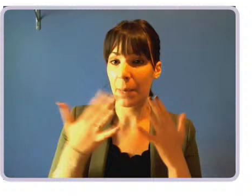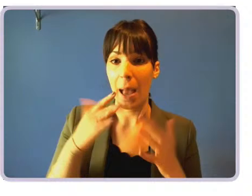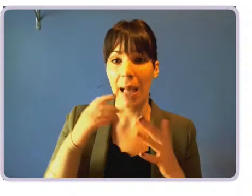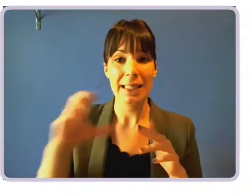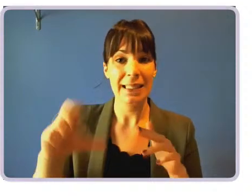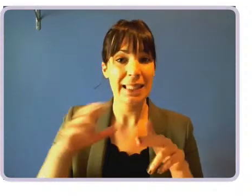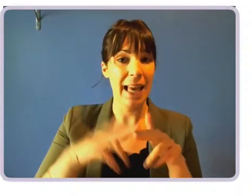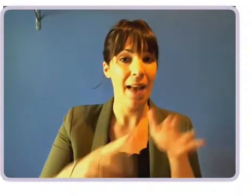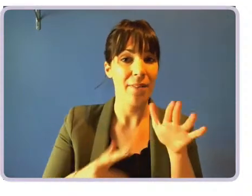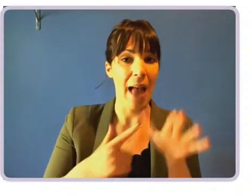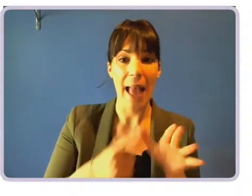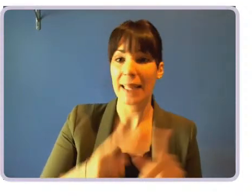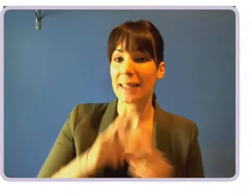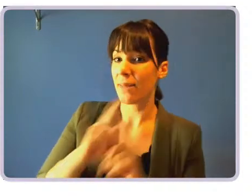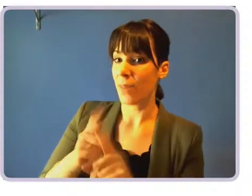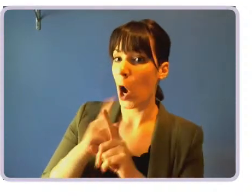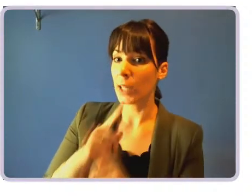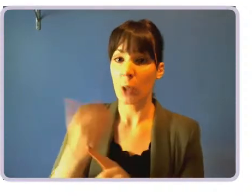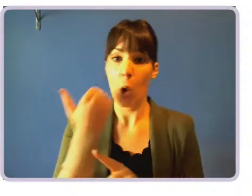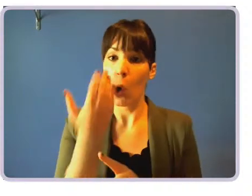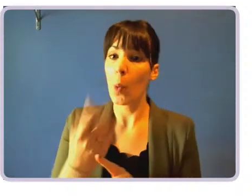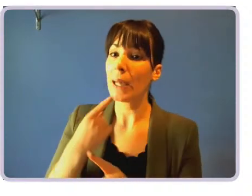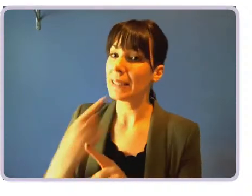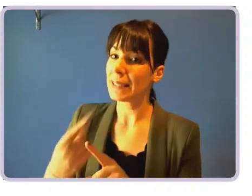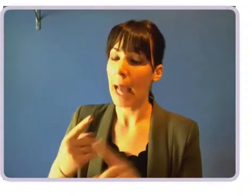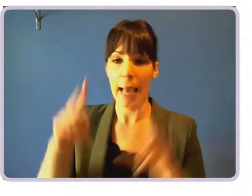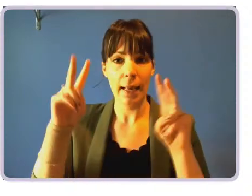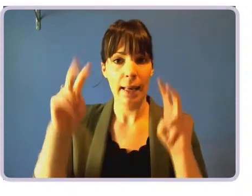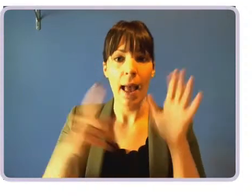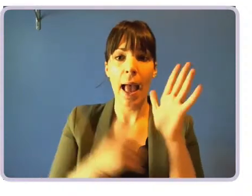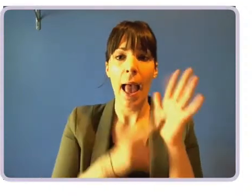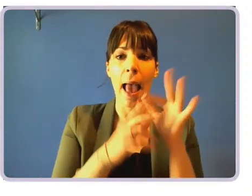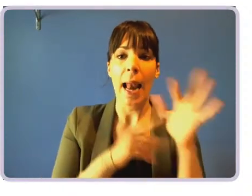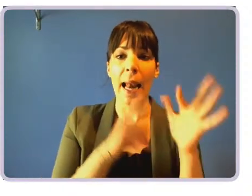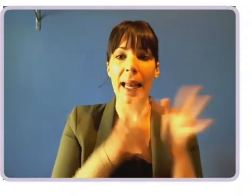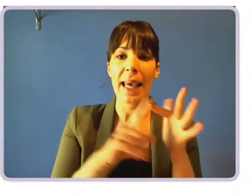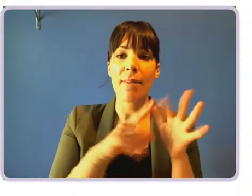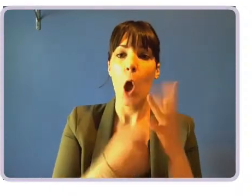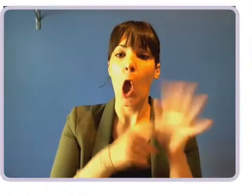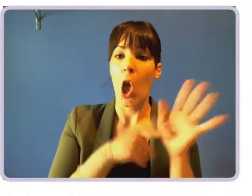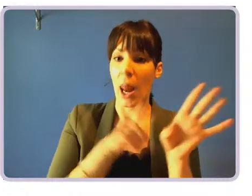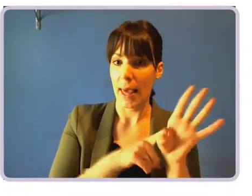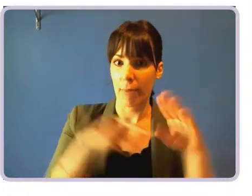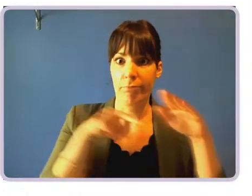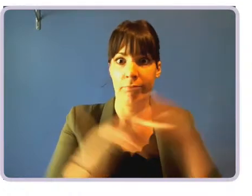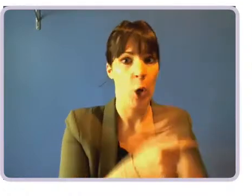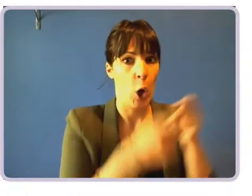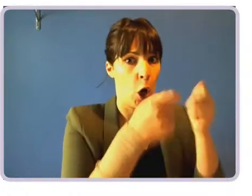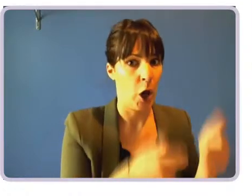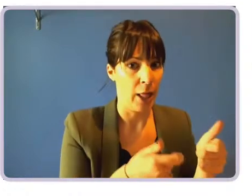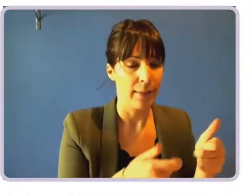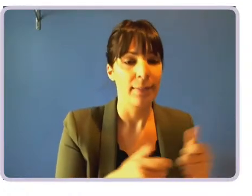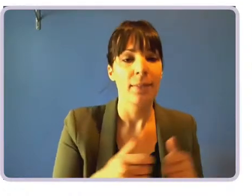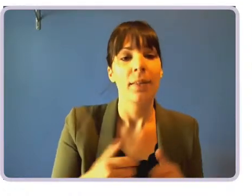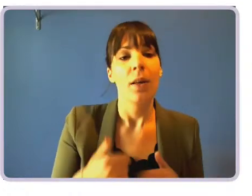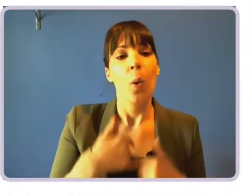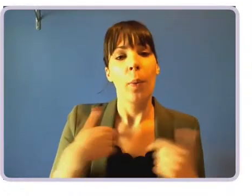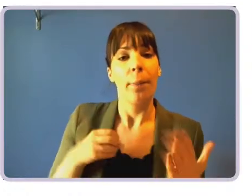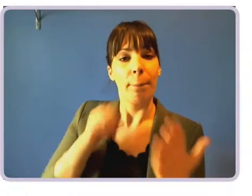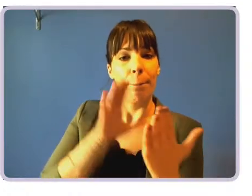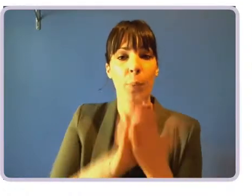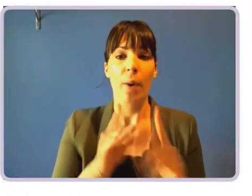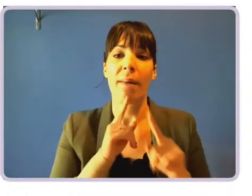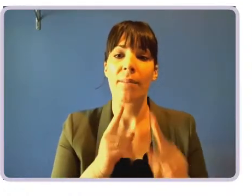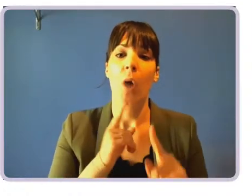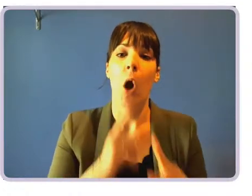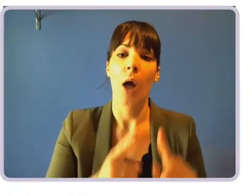early. Here's our advice. On the left is actually very small to see. That's a